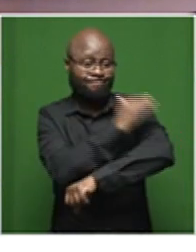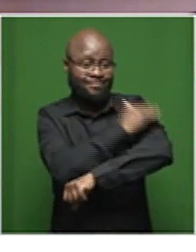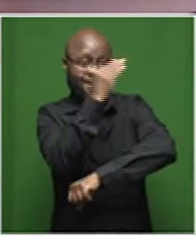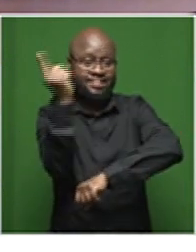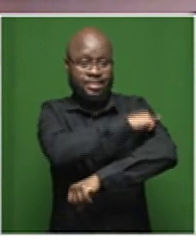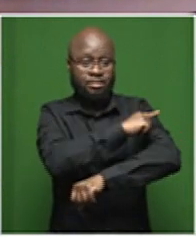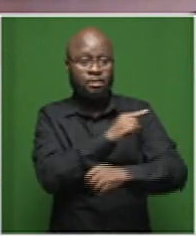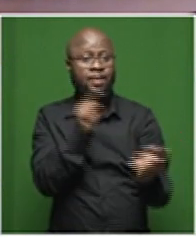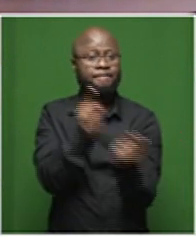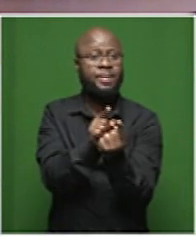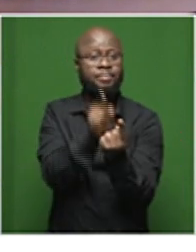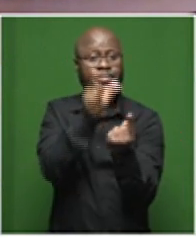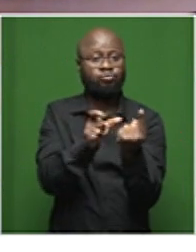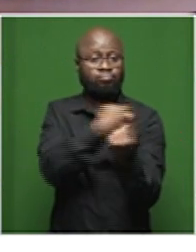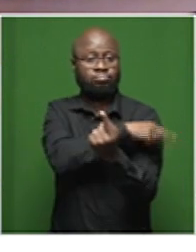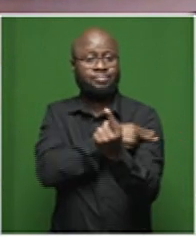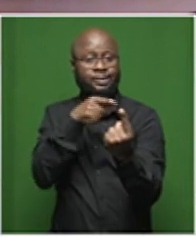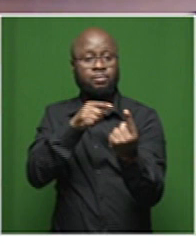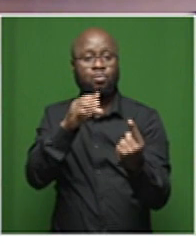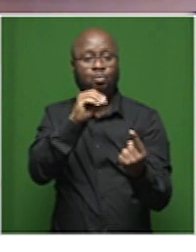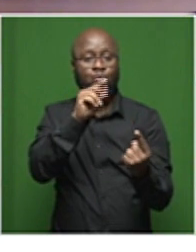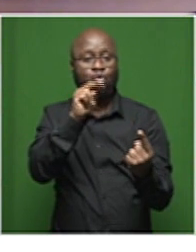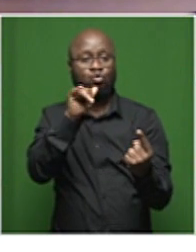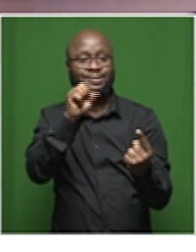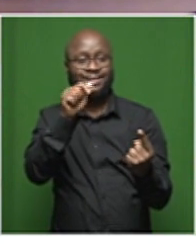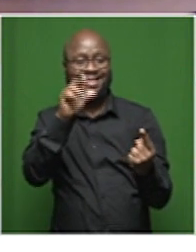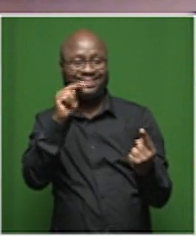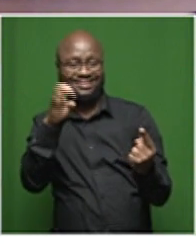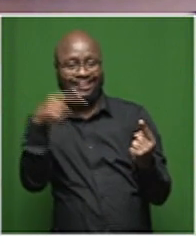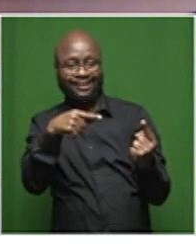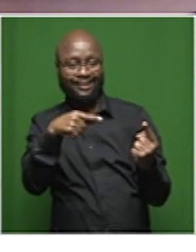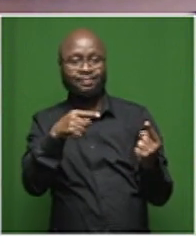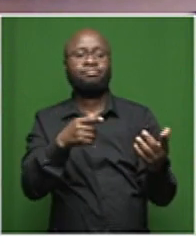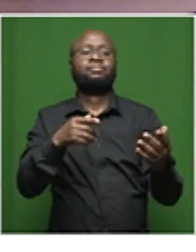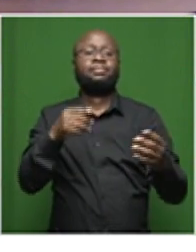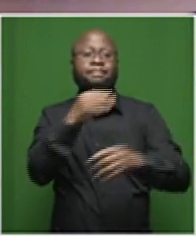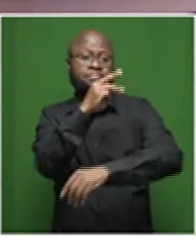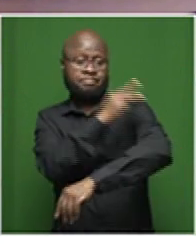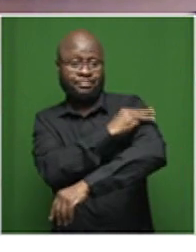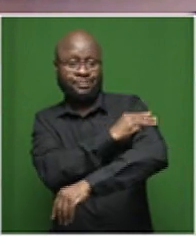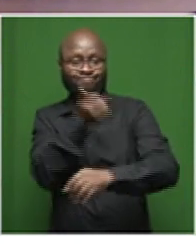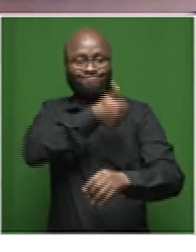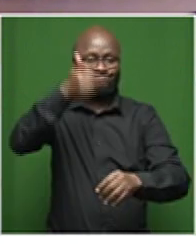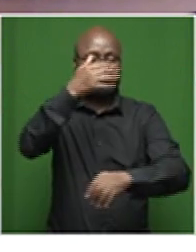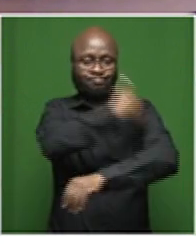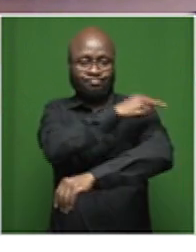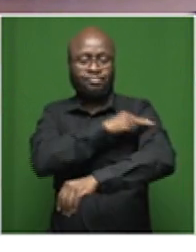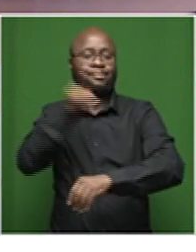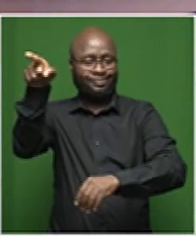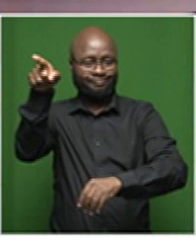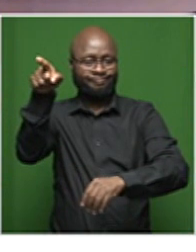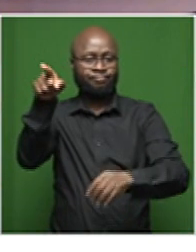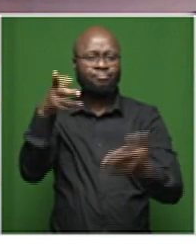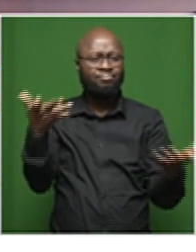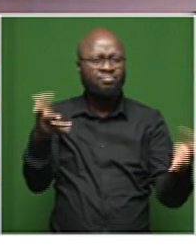Buthelezi spoke to a nurse, Constance Kolane, the operational manager of the cardiology unit at Chris Hani Baragwanath Academic Hospital,